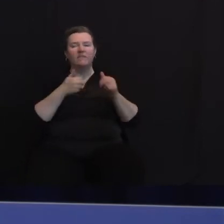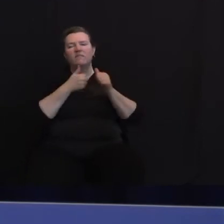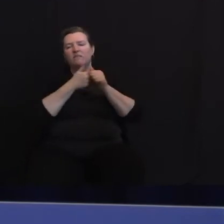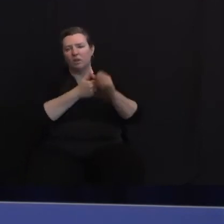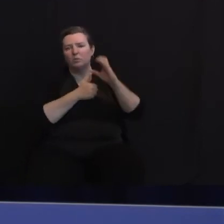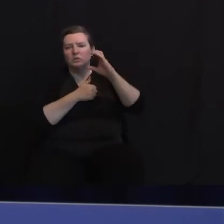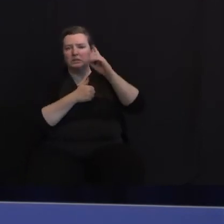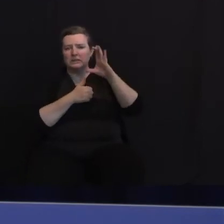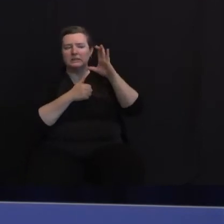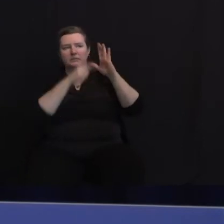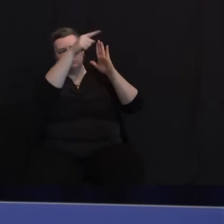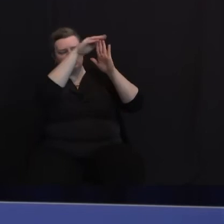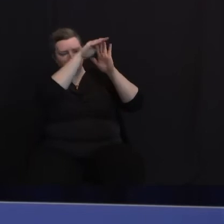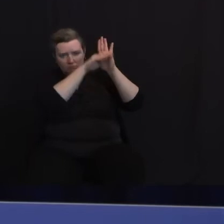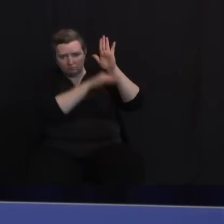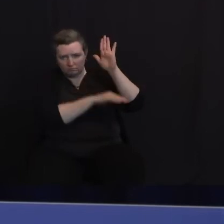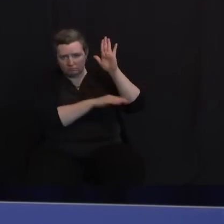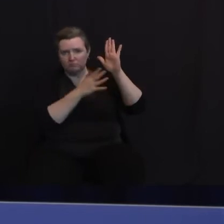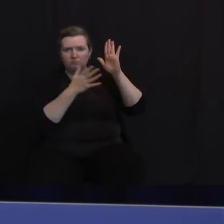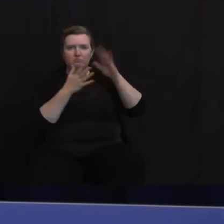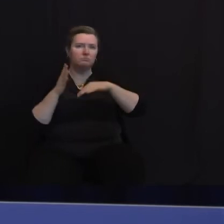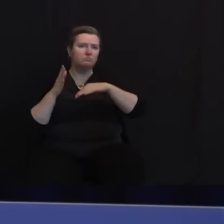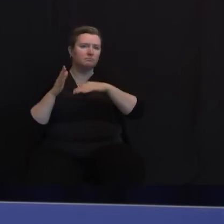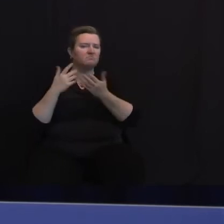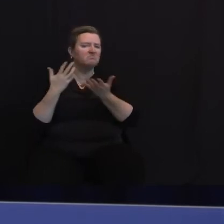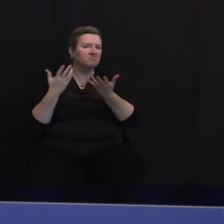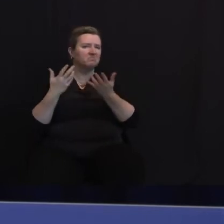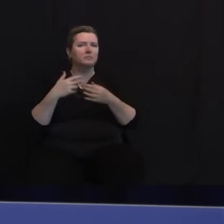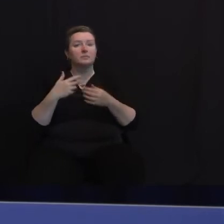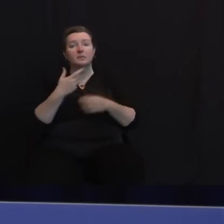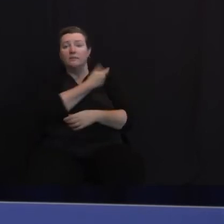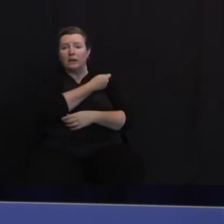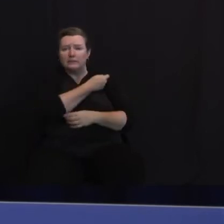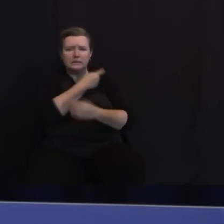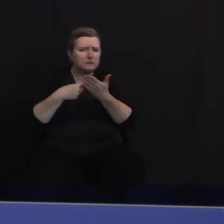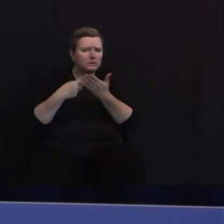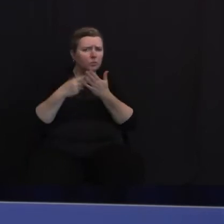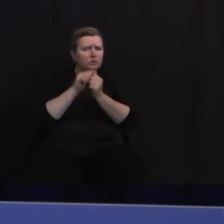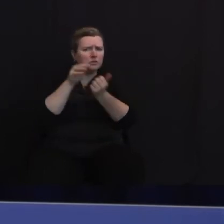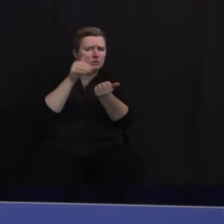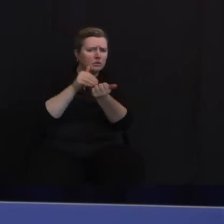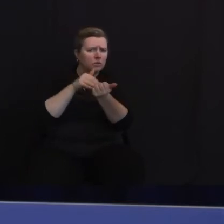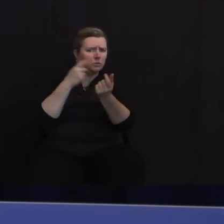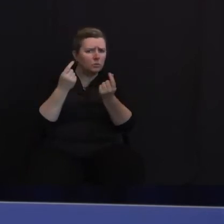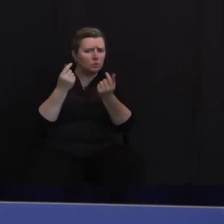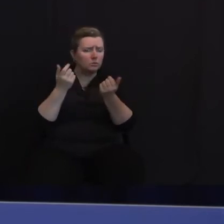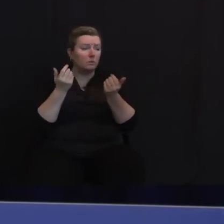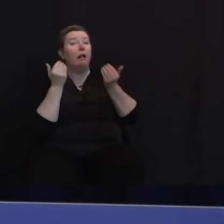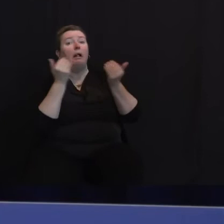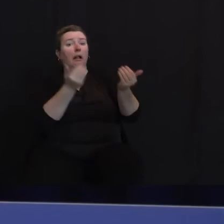and first discuss vaccination with your medical provider before receiving the vaccine.